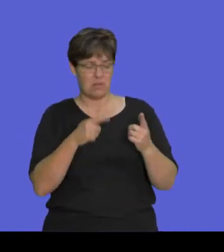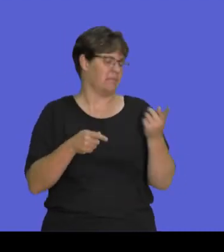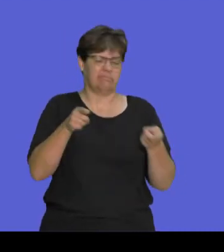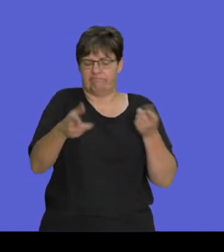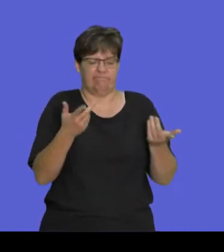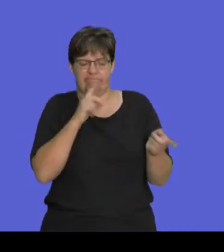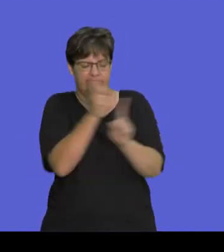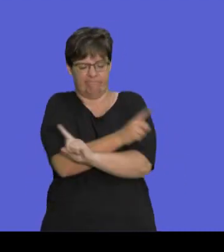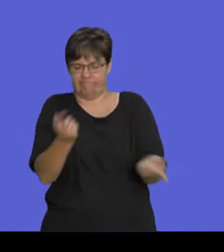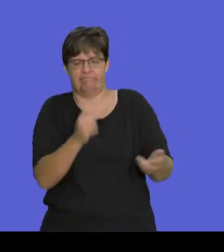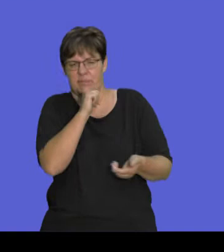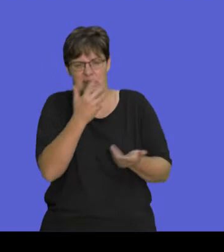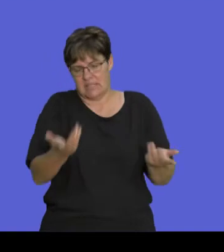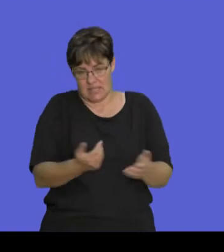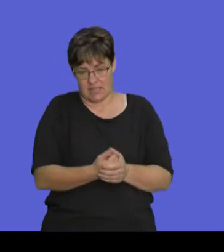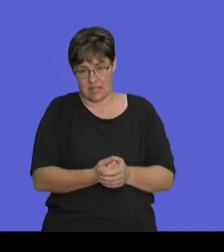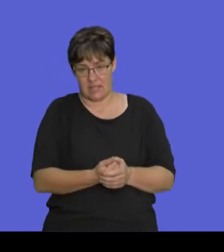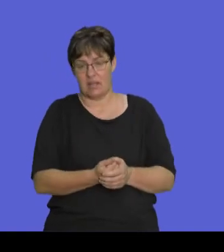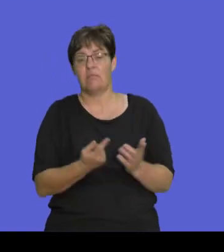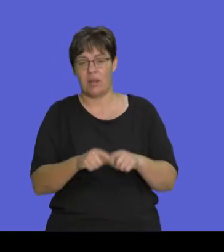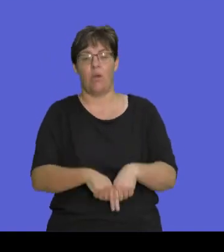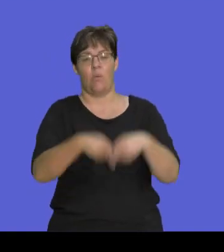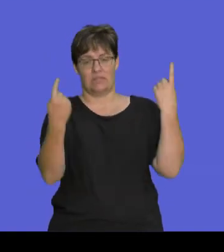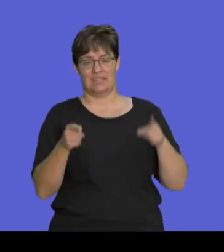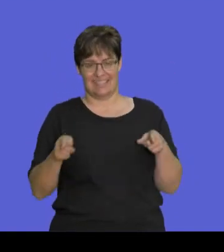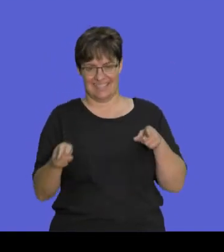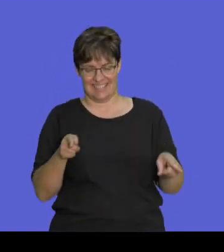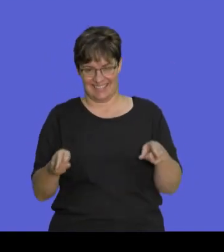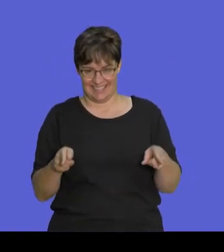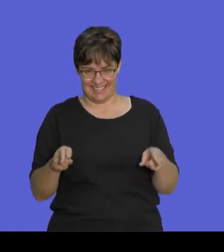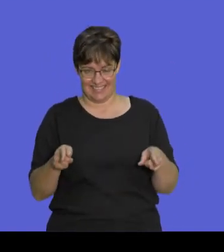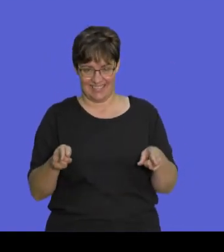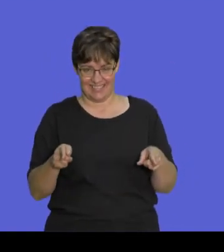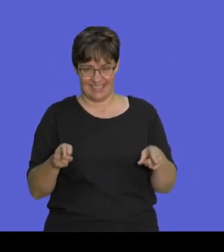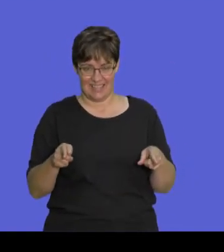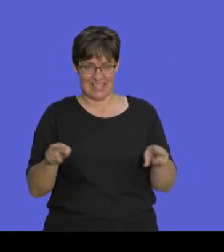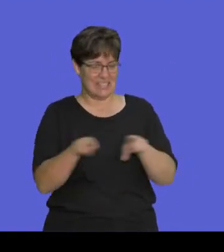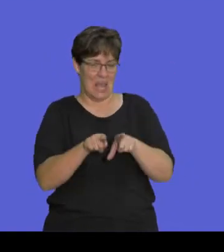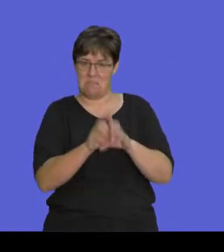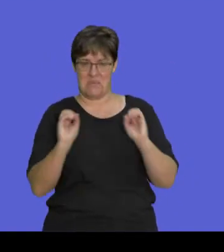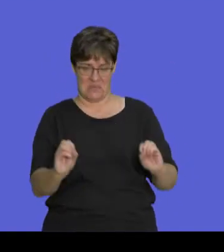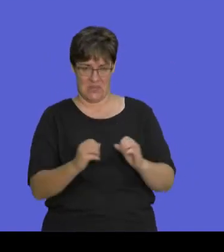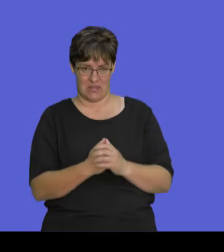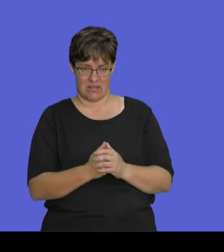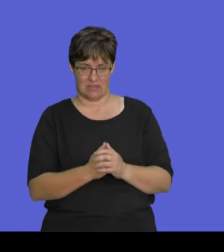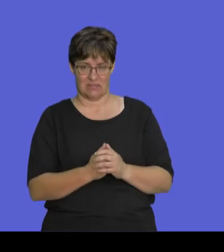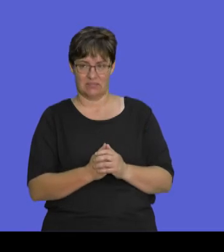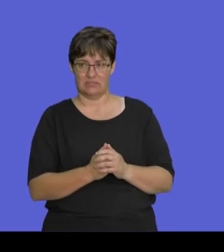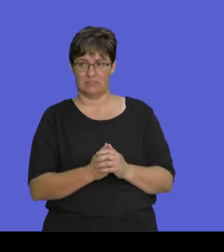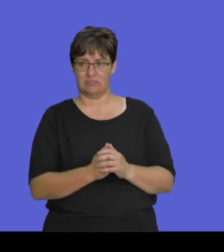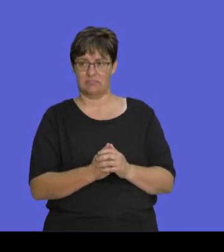these are what we call opposite or unlike. So the term unlike can be substituted with what?